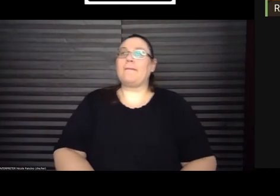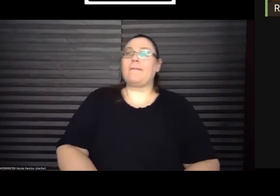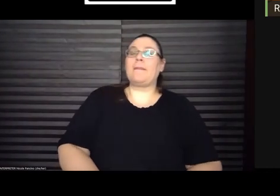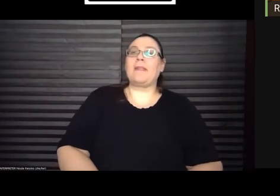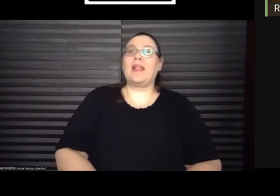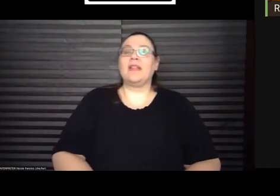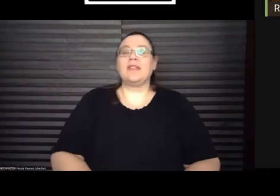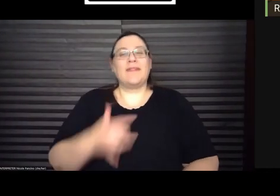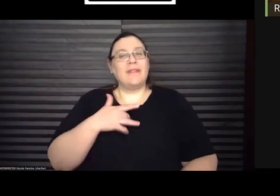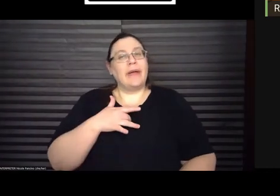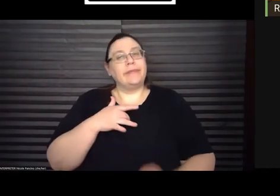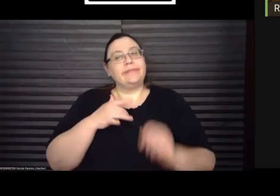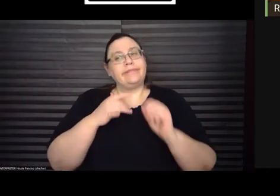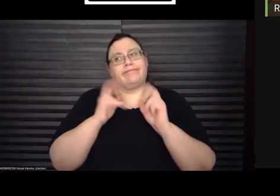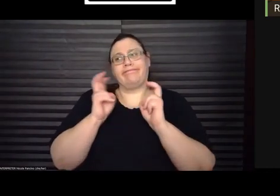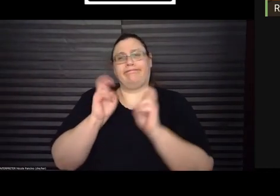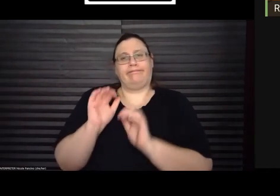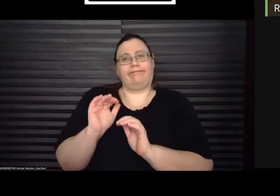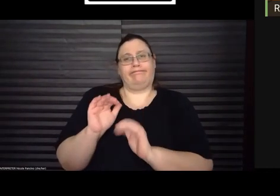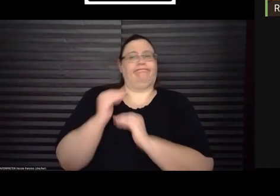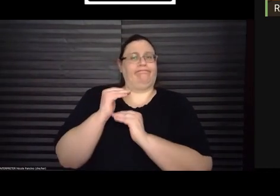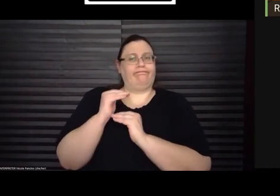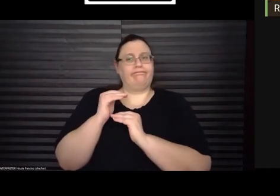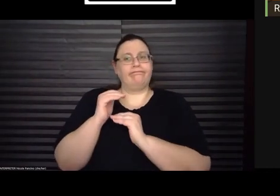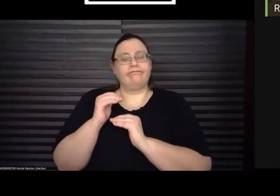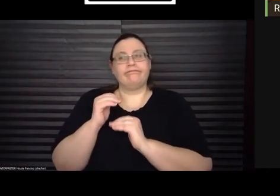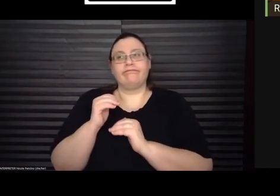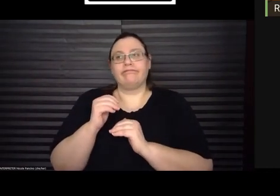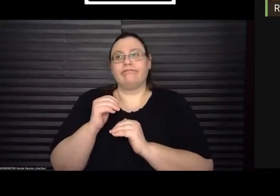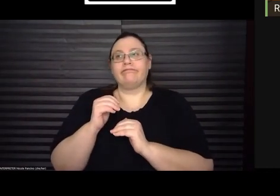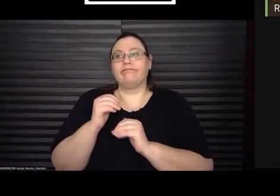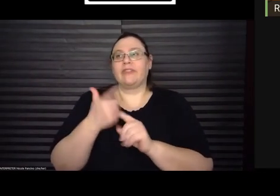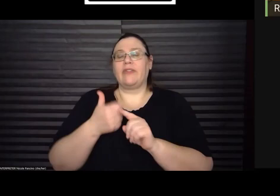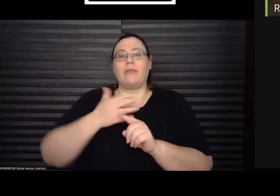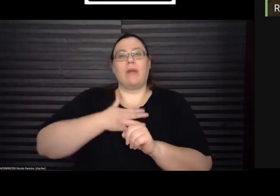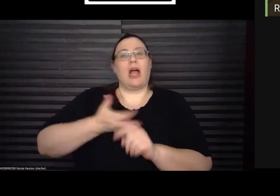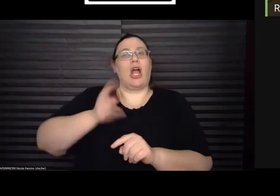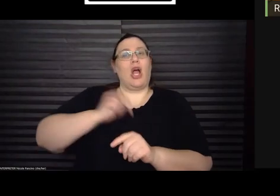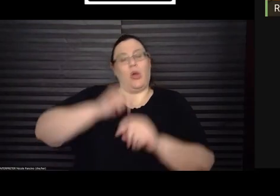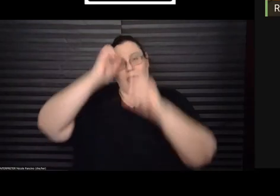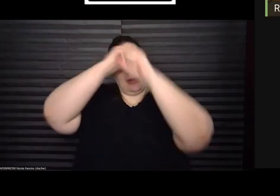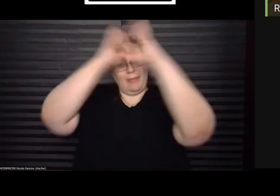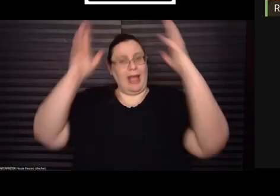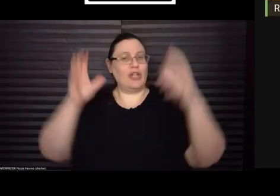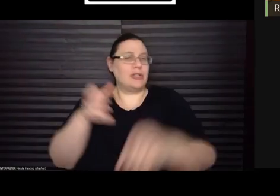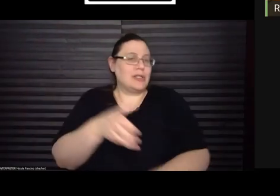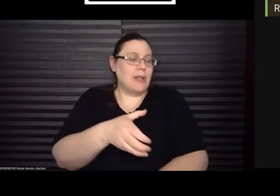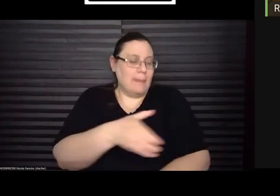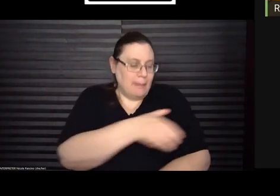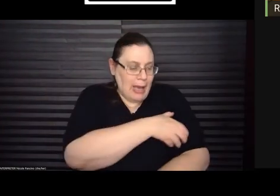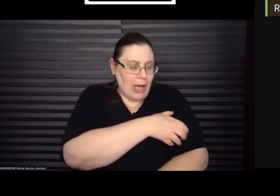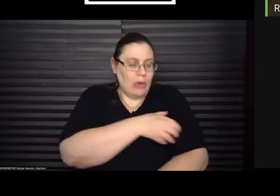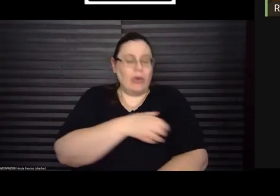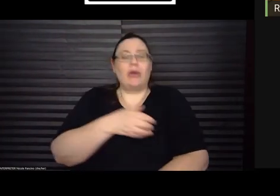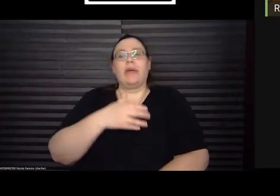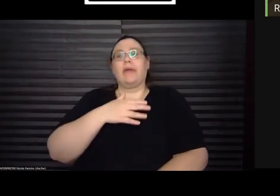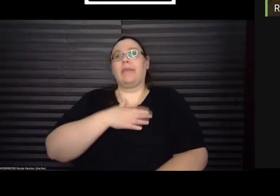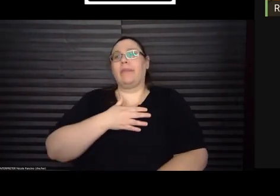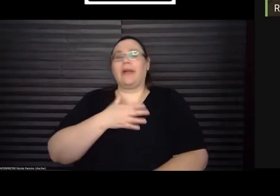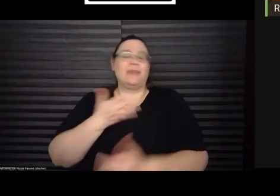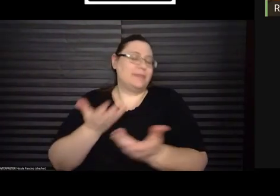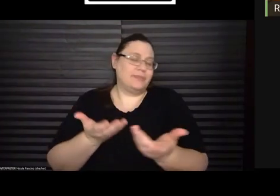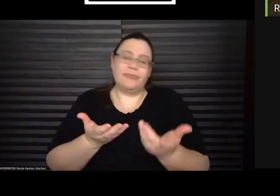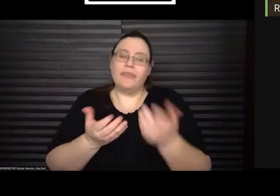I was feeling sort of constricted by my own powers of imagination and by